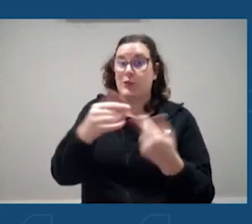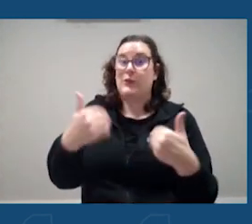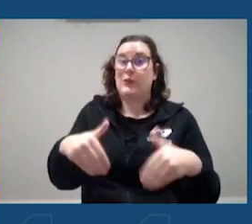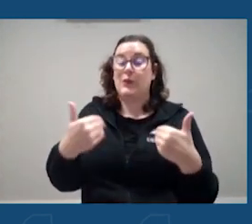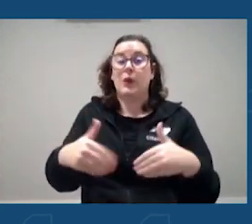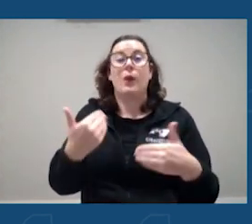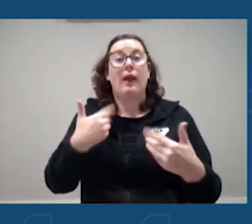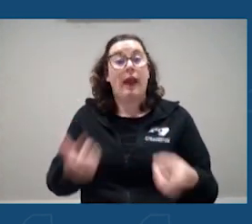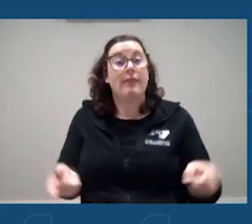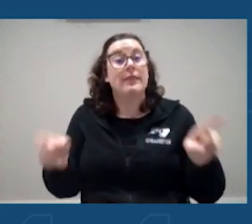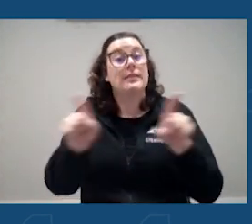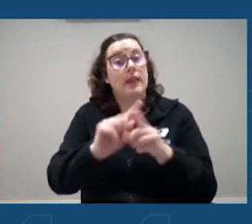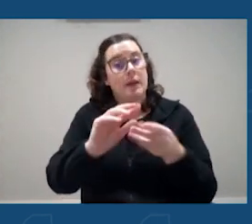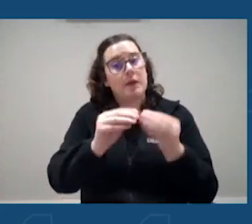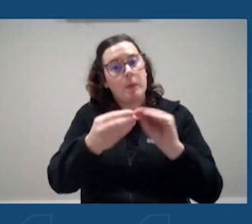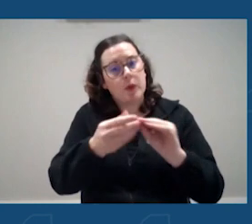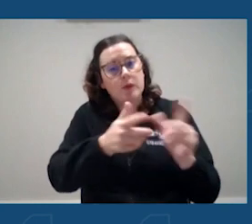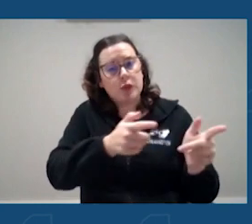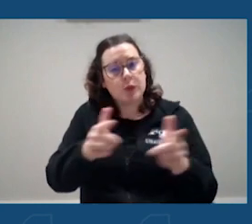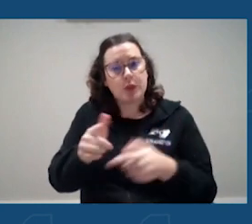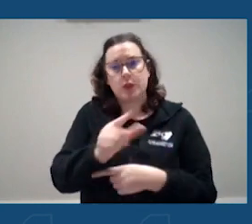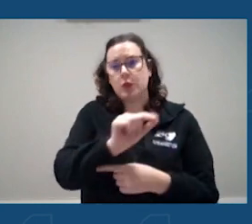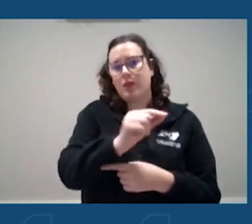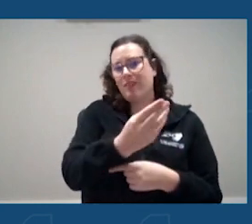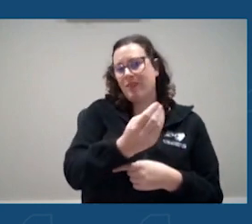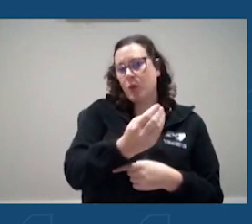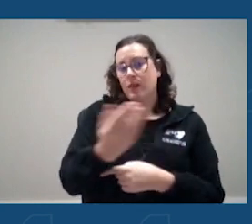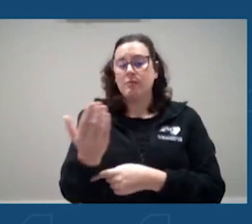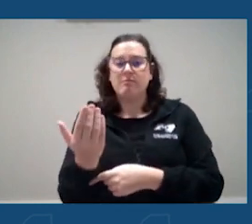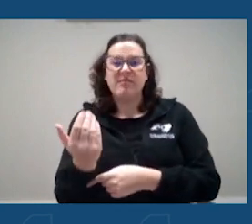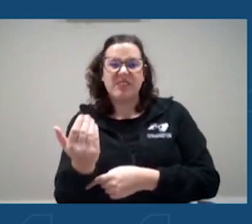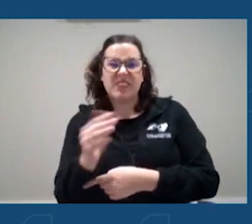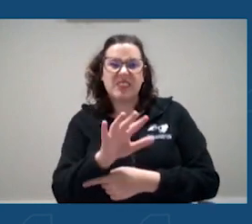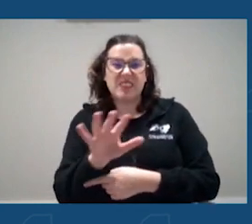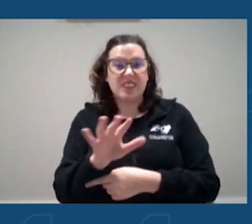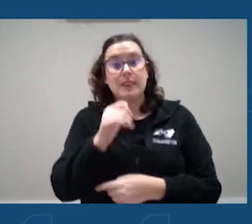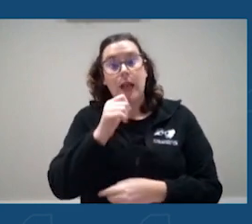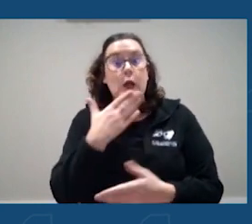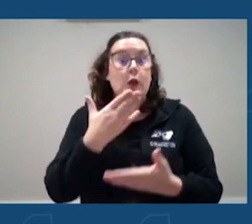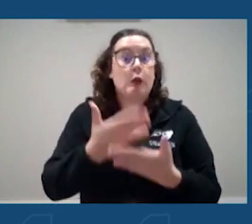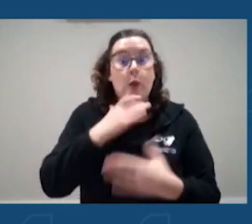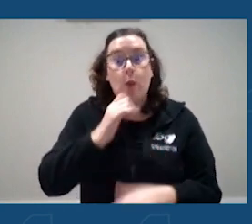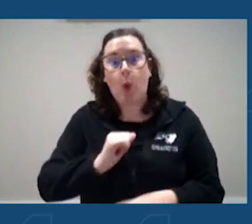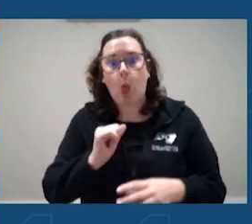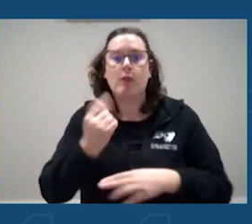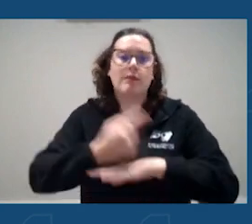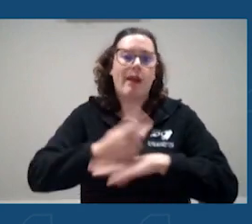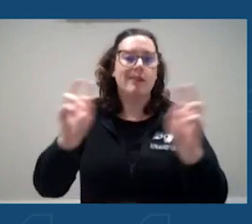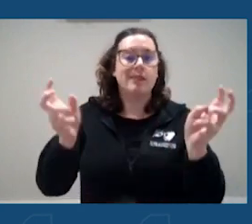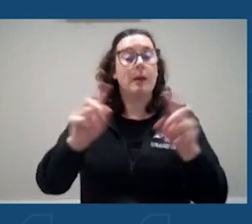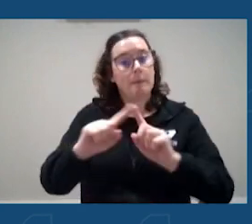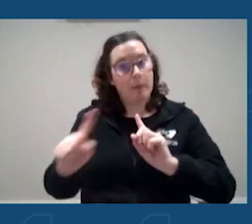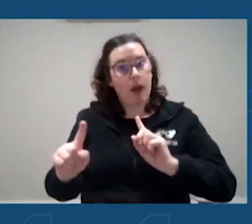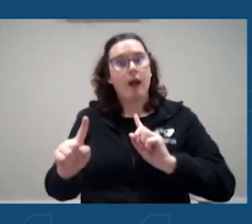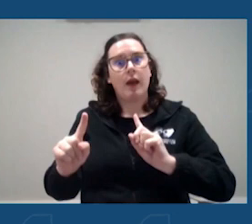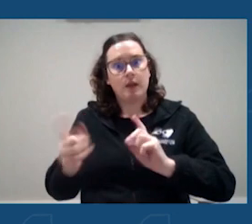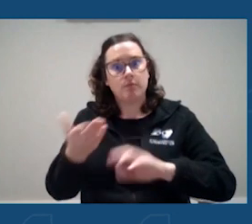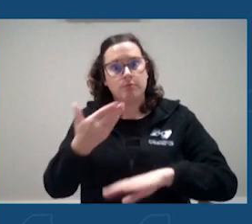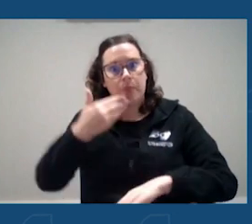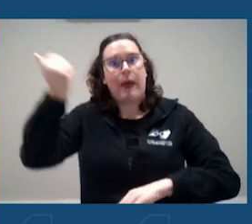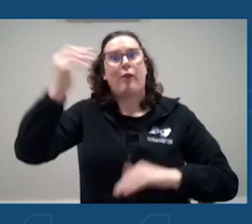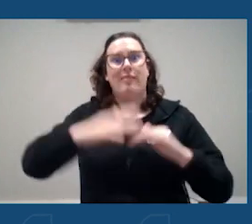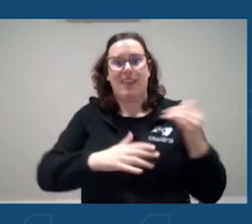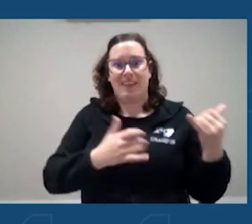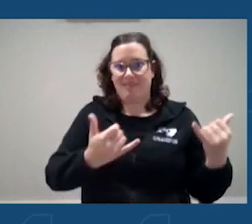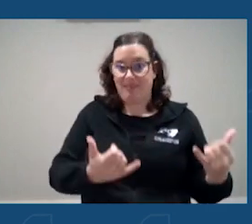2014, 2015, which is, you know, not the good old days, but better than they had been. So I just want you to feel that sense of changes